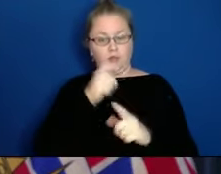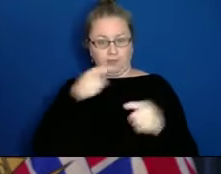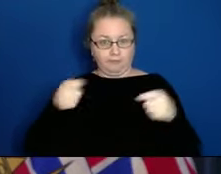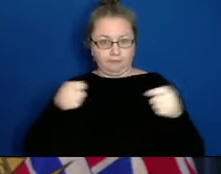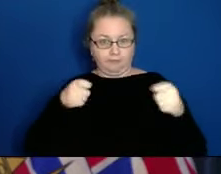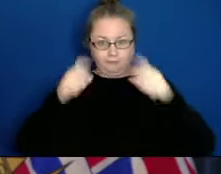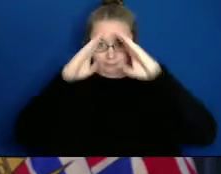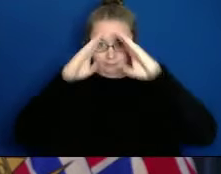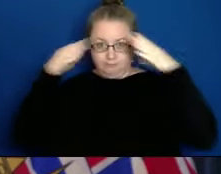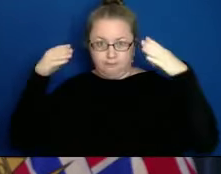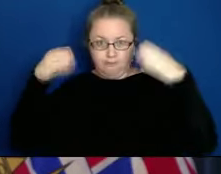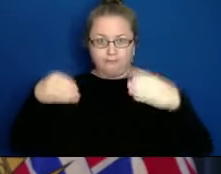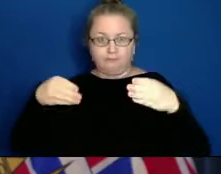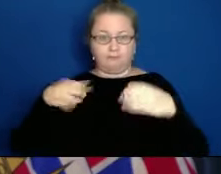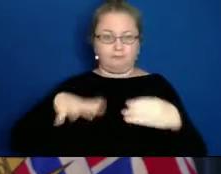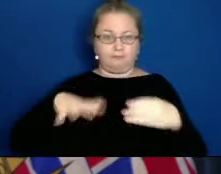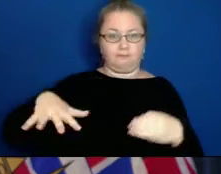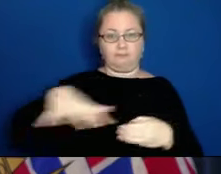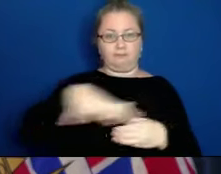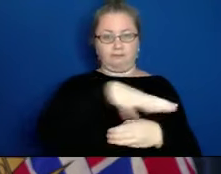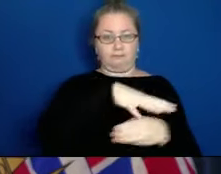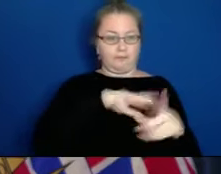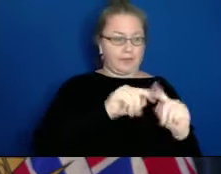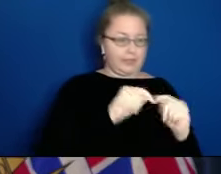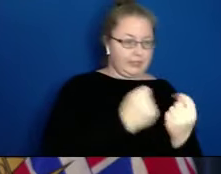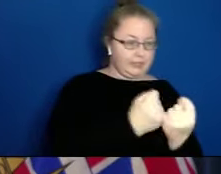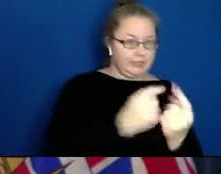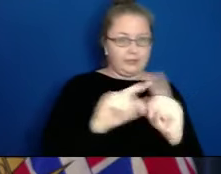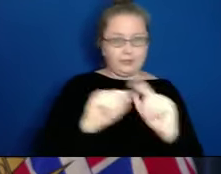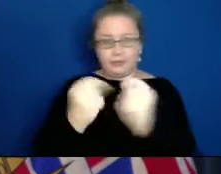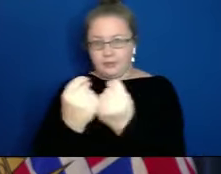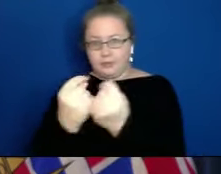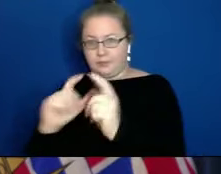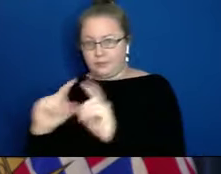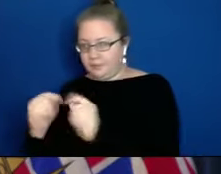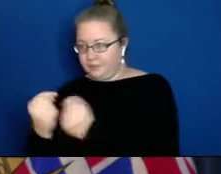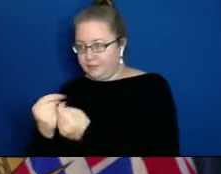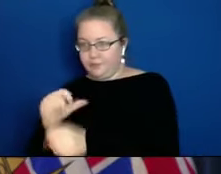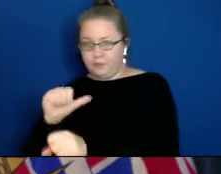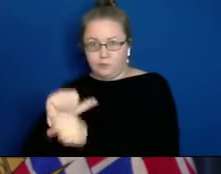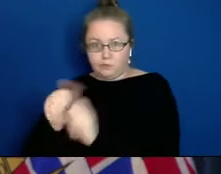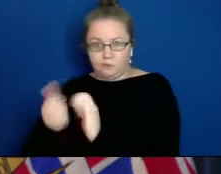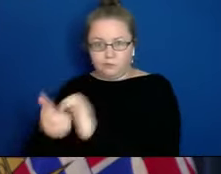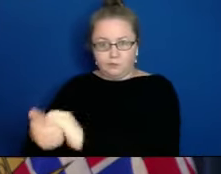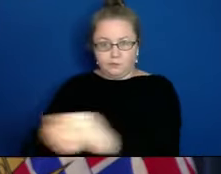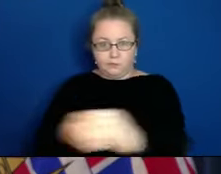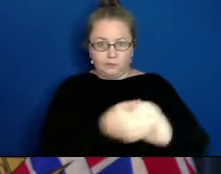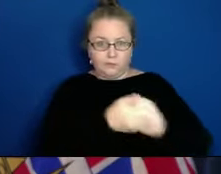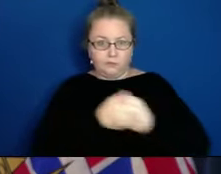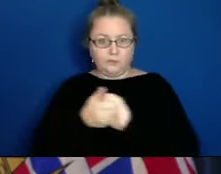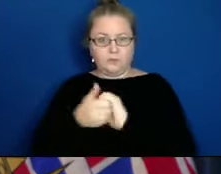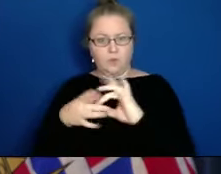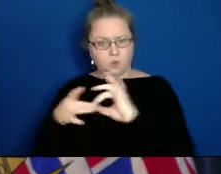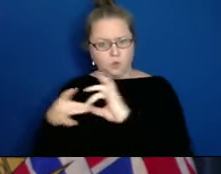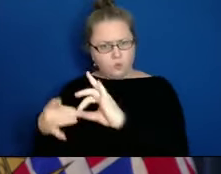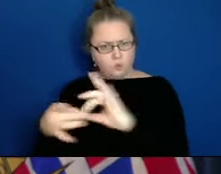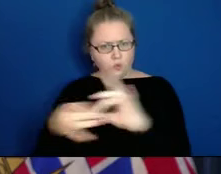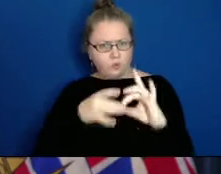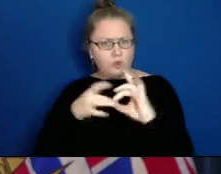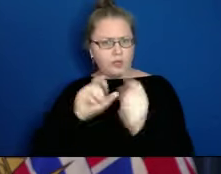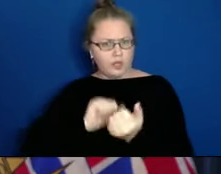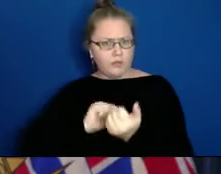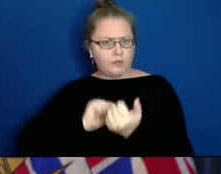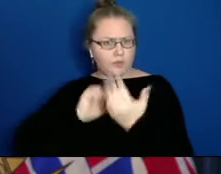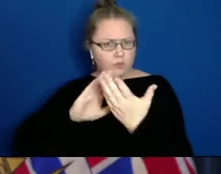situation with a focus on working with our teams in Vancouver Coastal and Fraser Health to have a coordinated approach